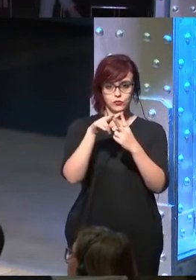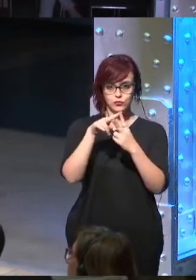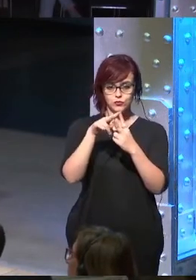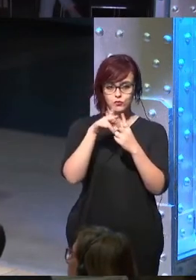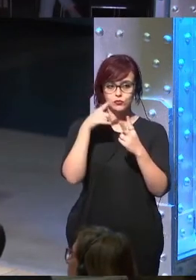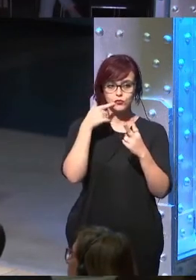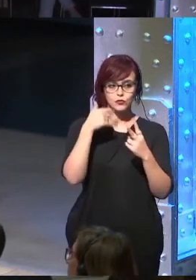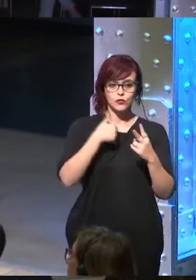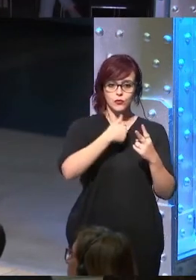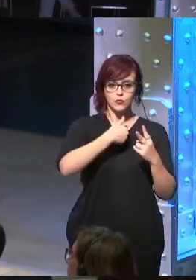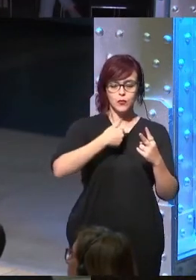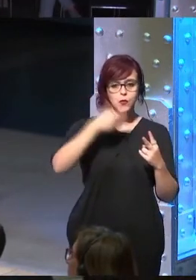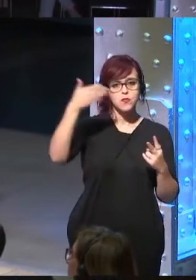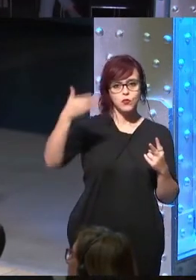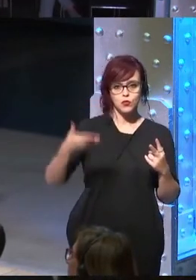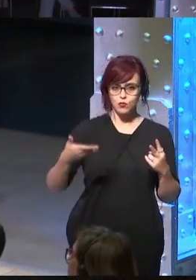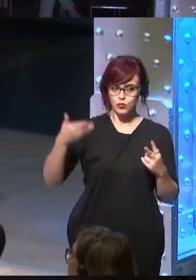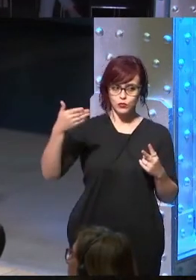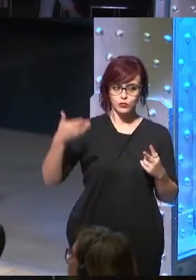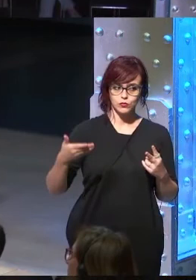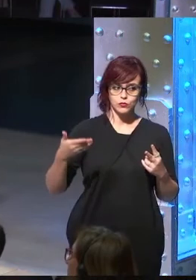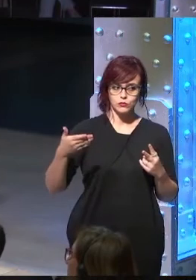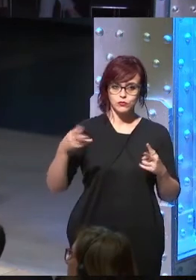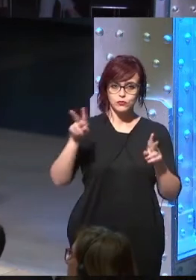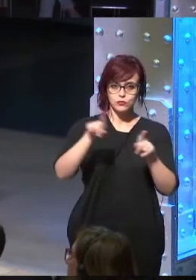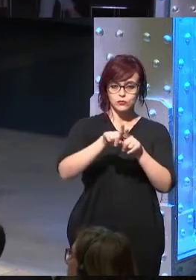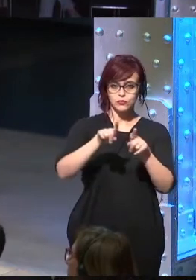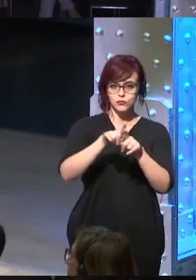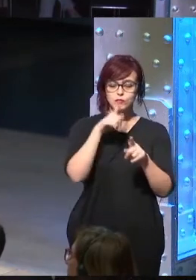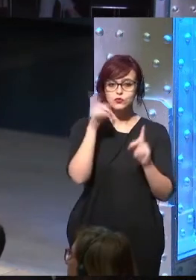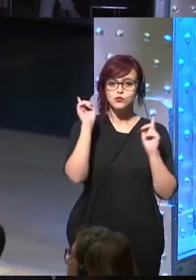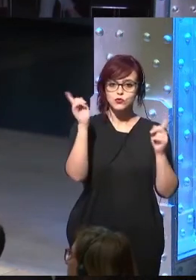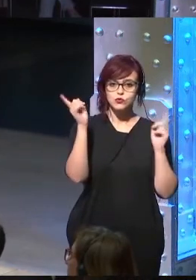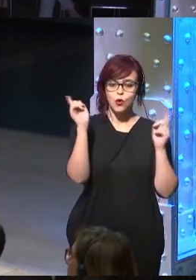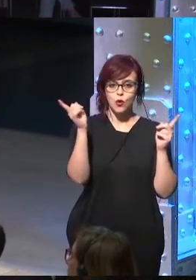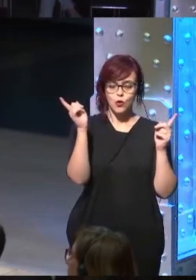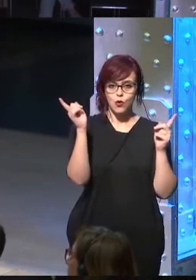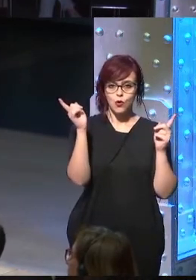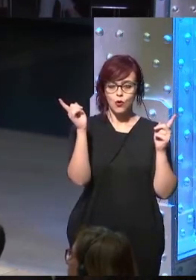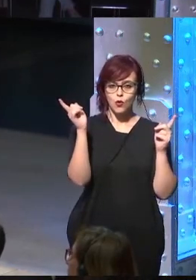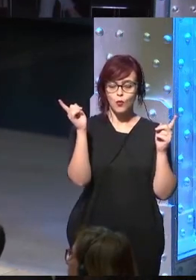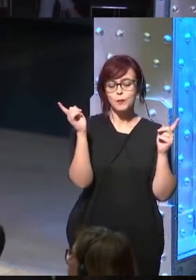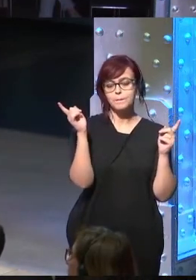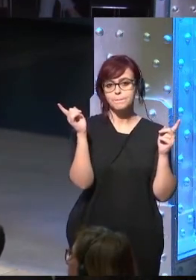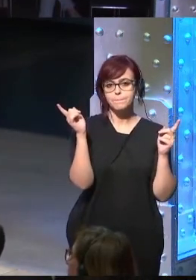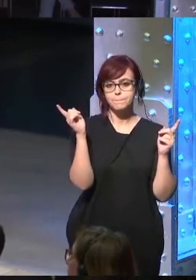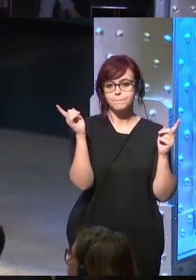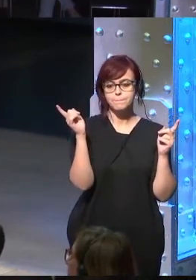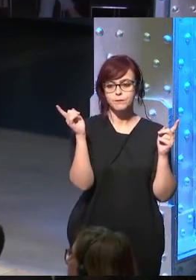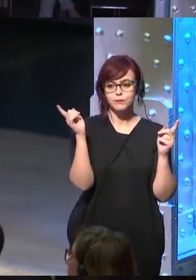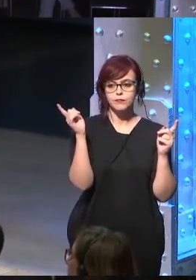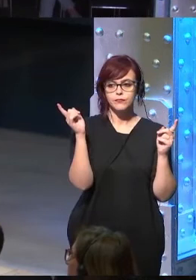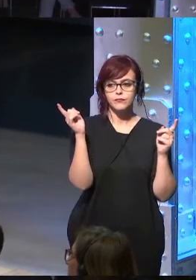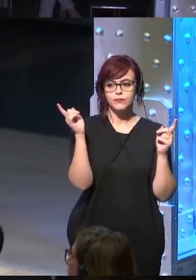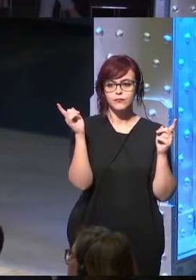I think that they are two very relevant figures that are